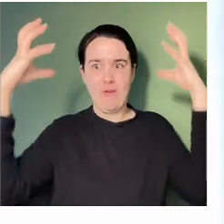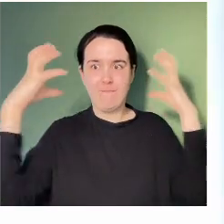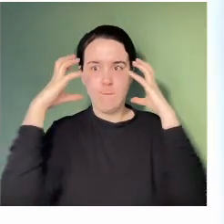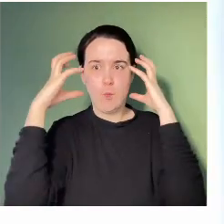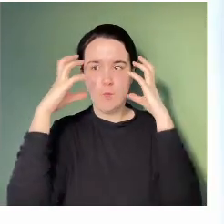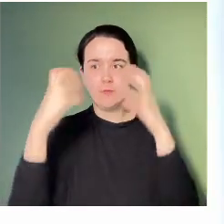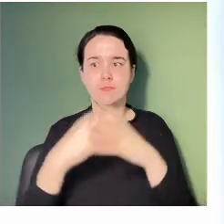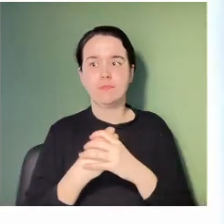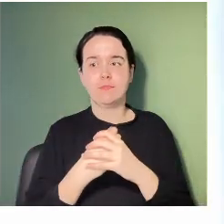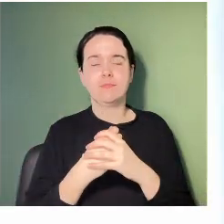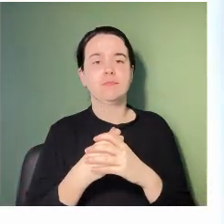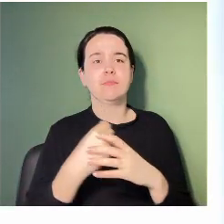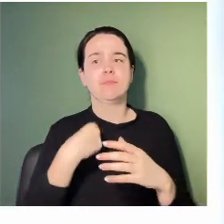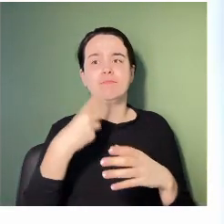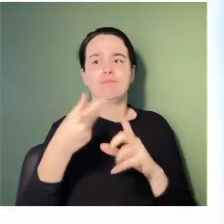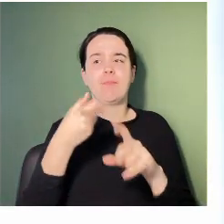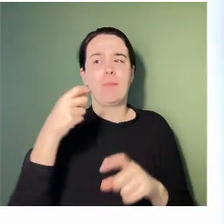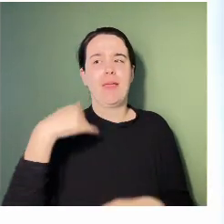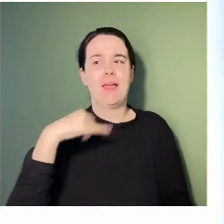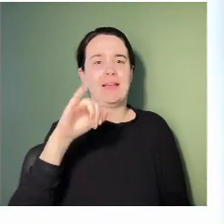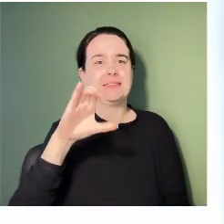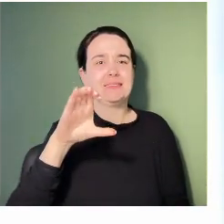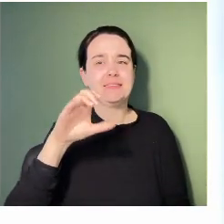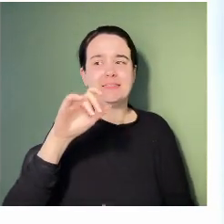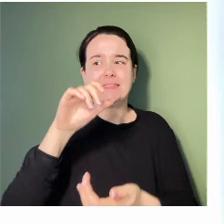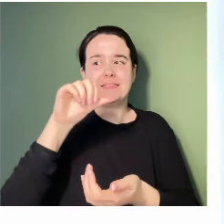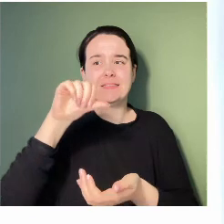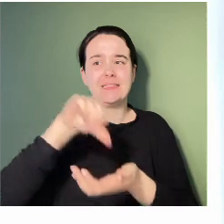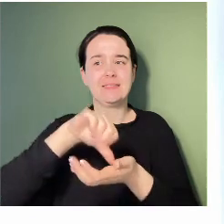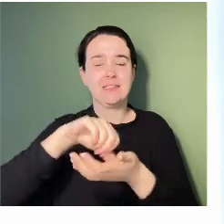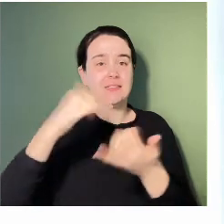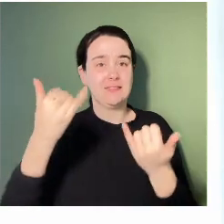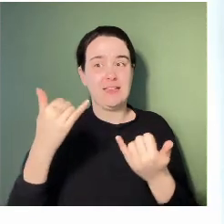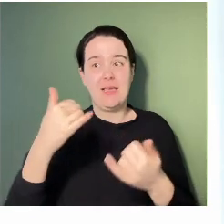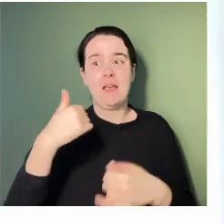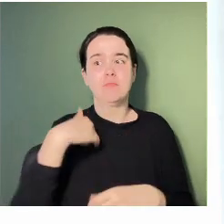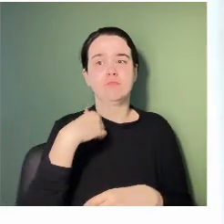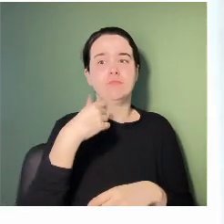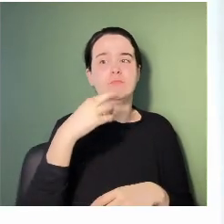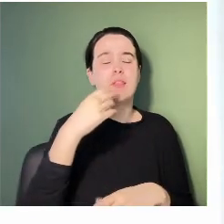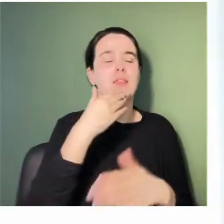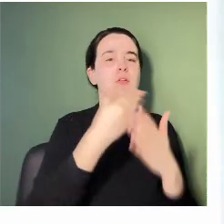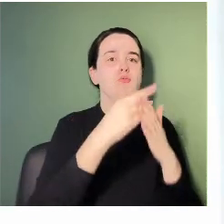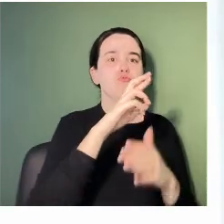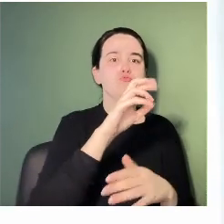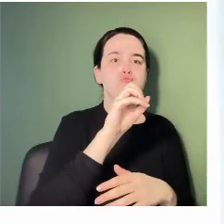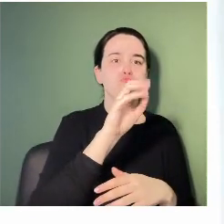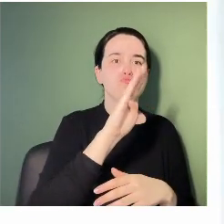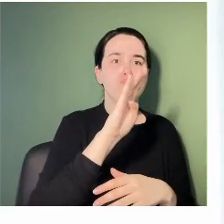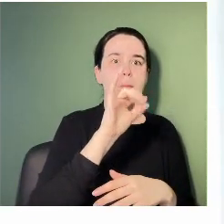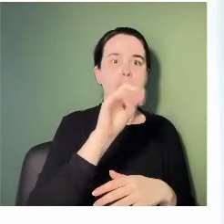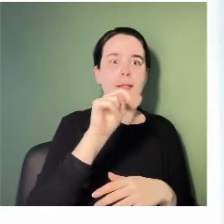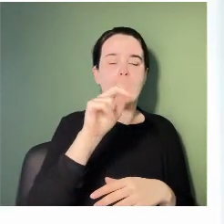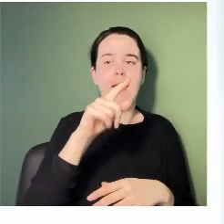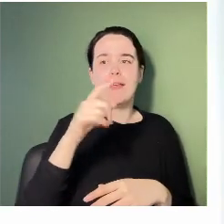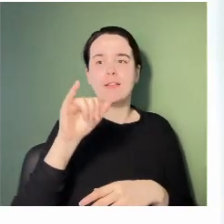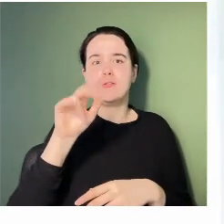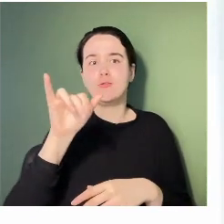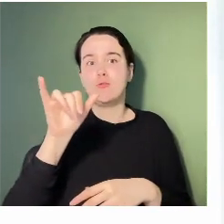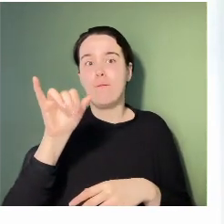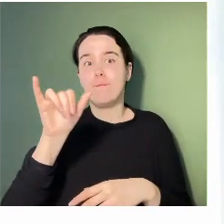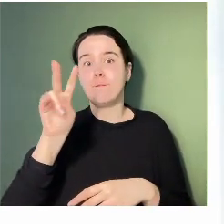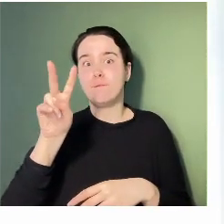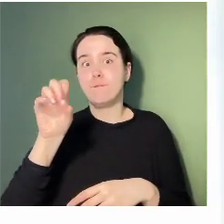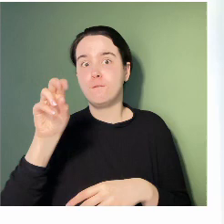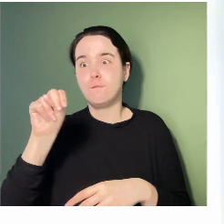the ICS Center for having me today, and also to Robin and Yvonne for sharing so much of your work so far.